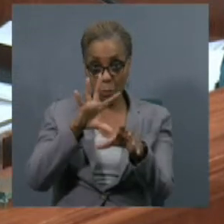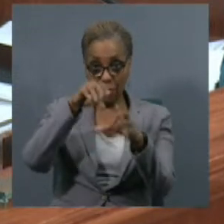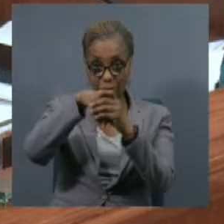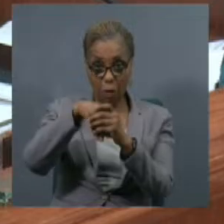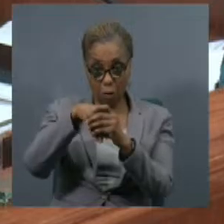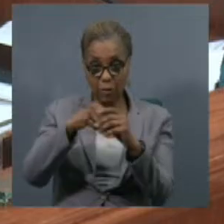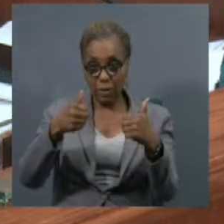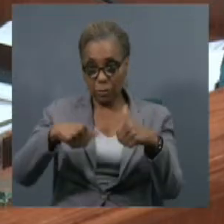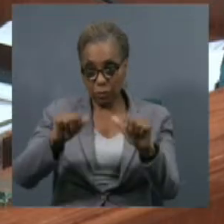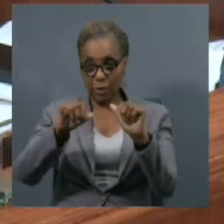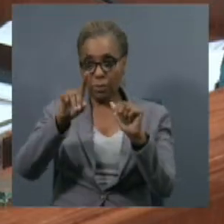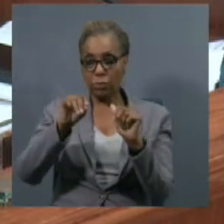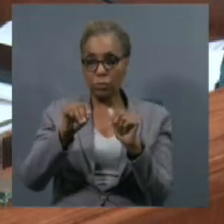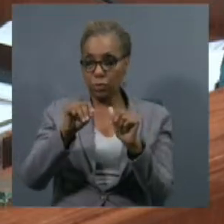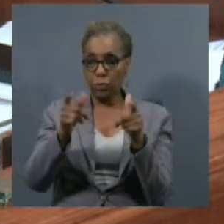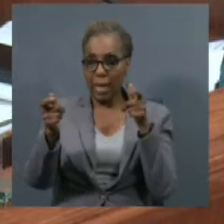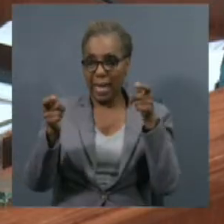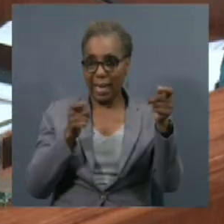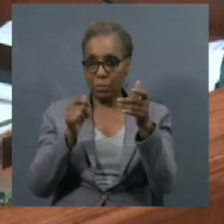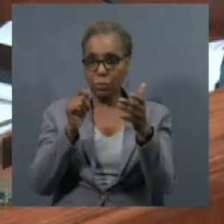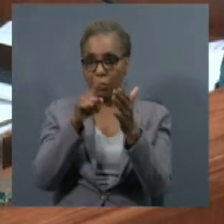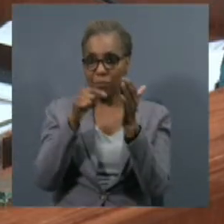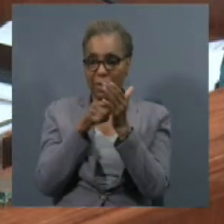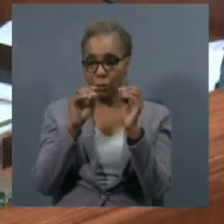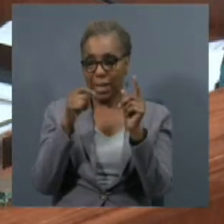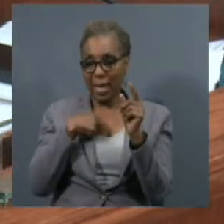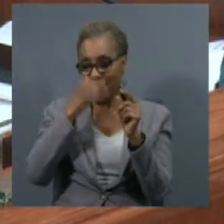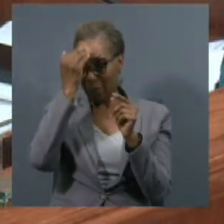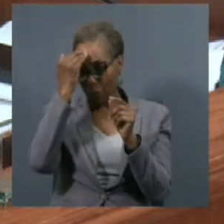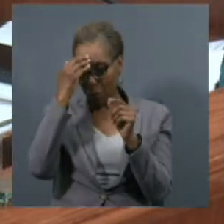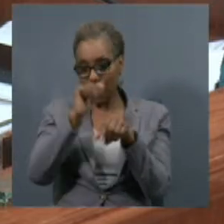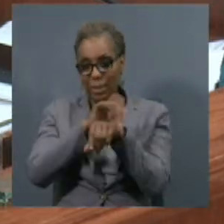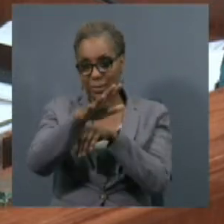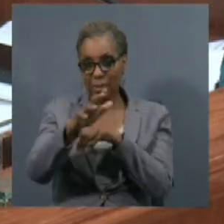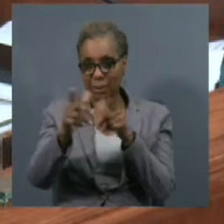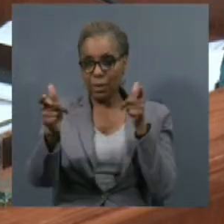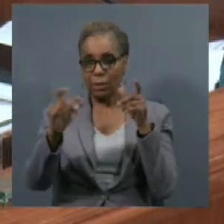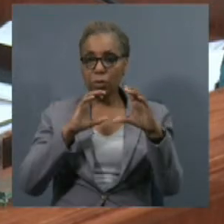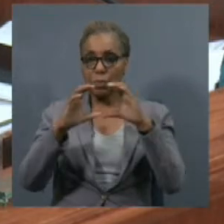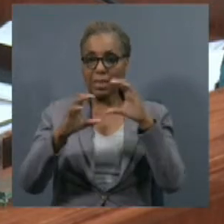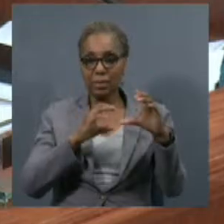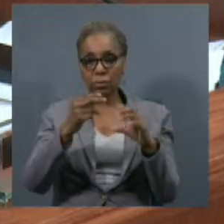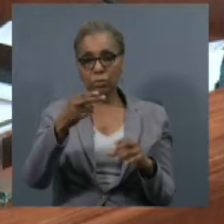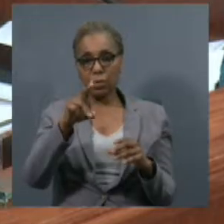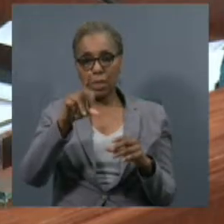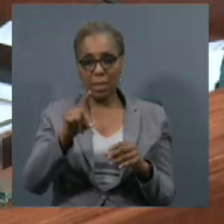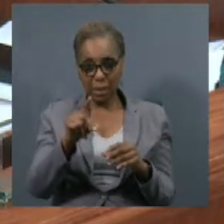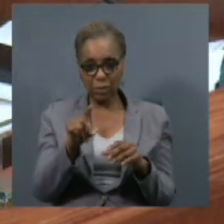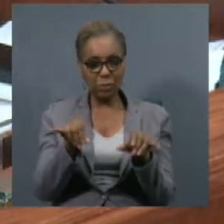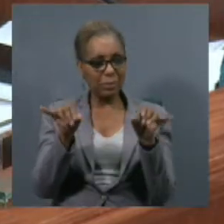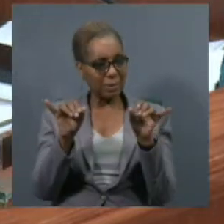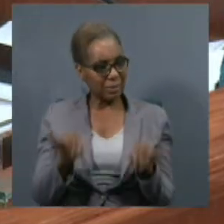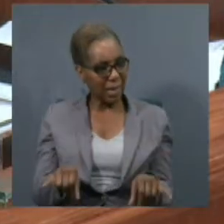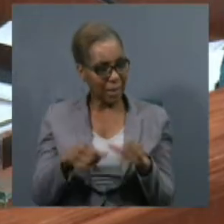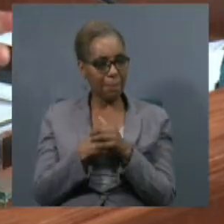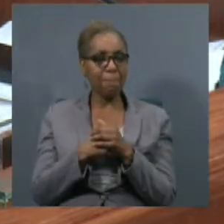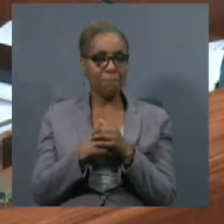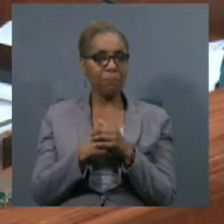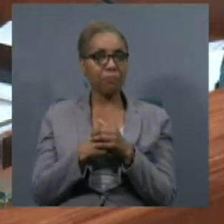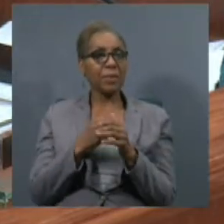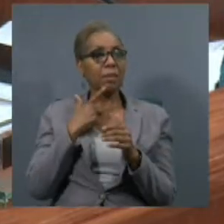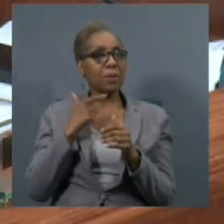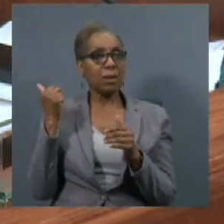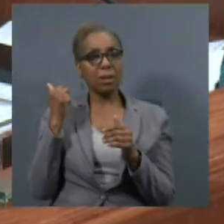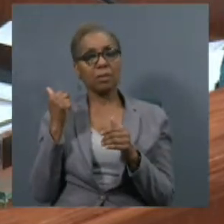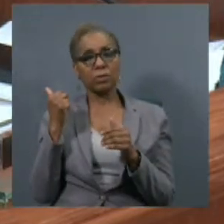involved in trying to deal with this. I know that she has sent communications to HUD to the same effect